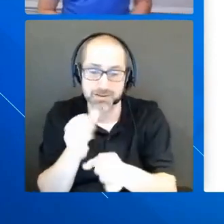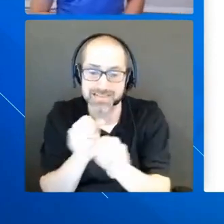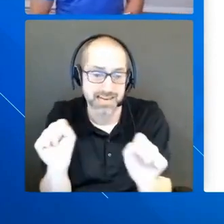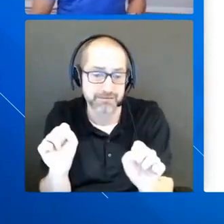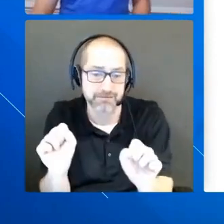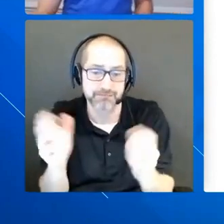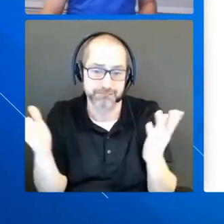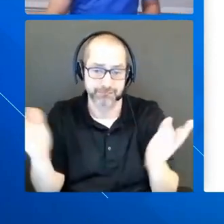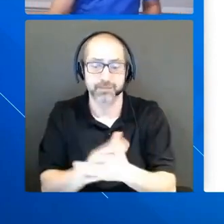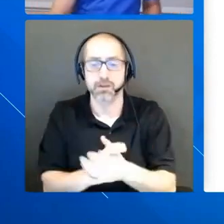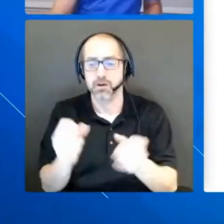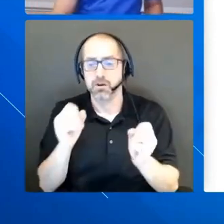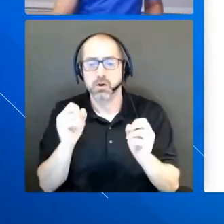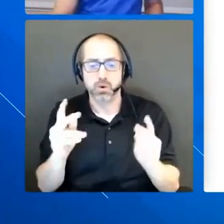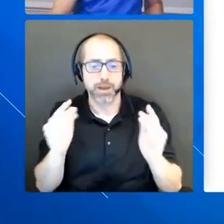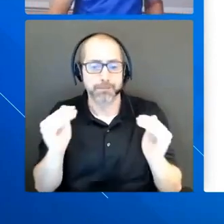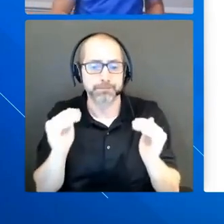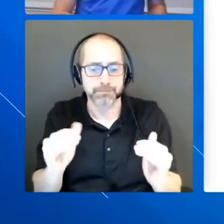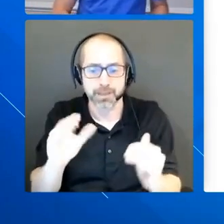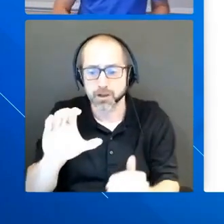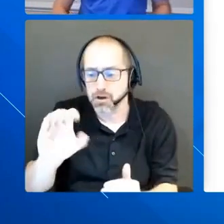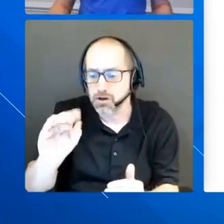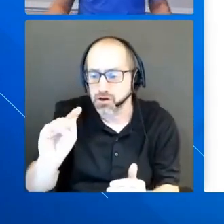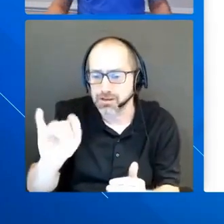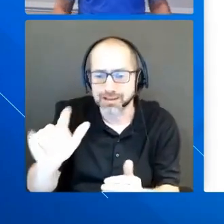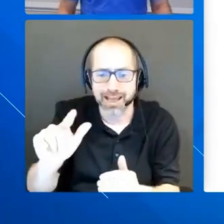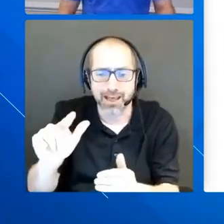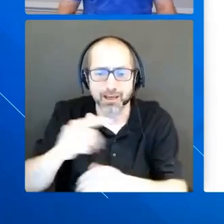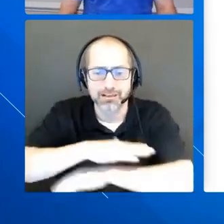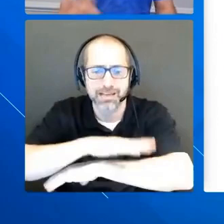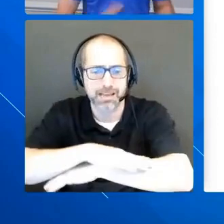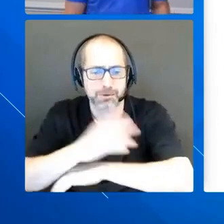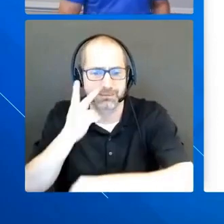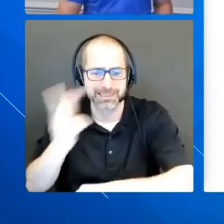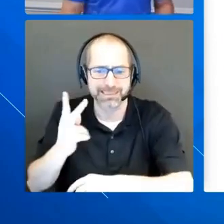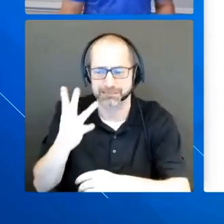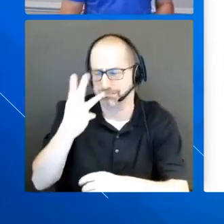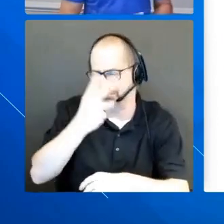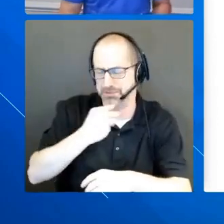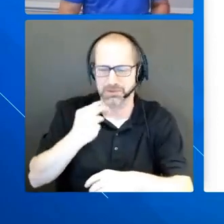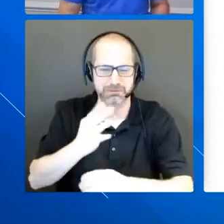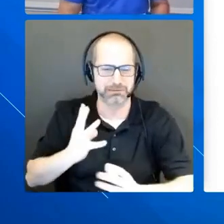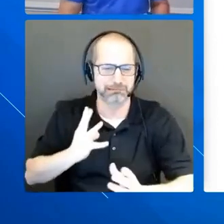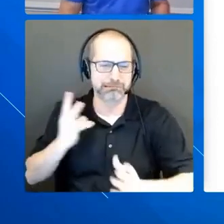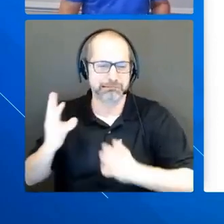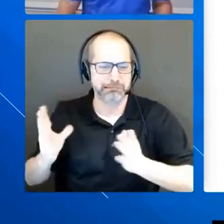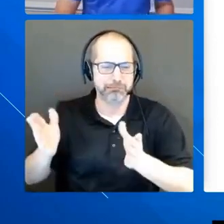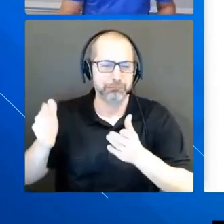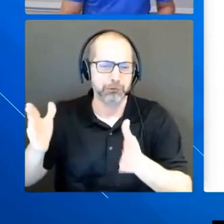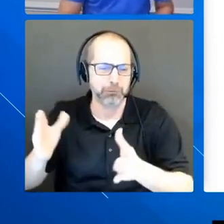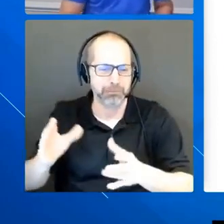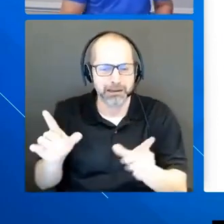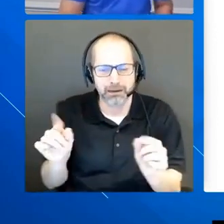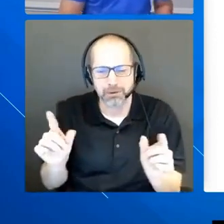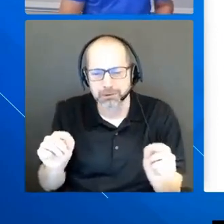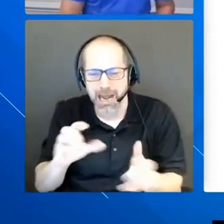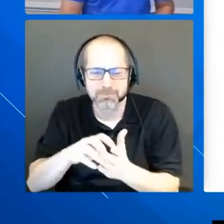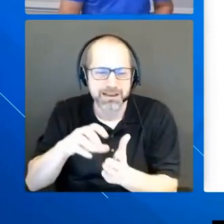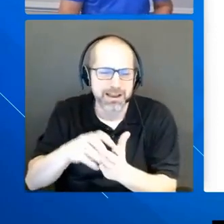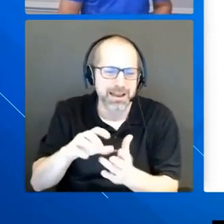So let's talk real quick about cocktail tables. It's a beautiful room. I would like to go there and have some crab cakes and have a glass of